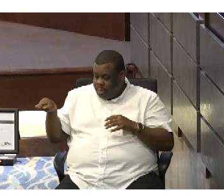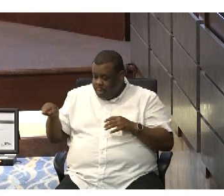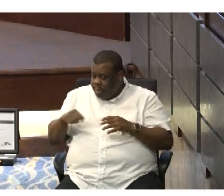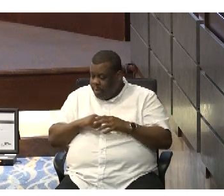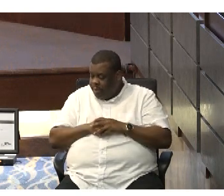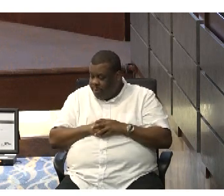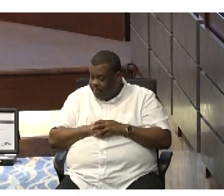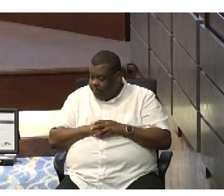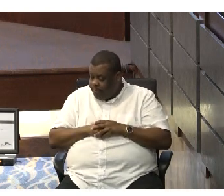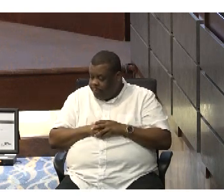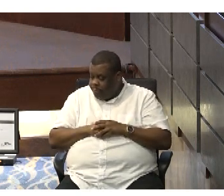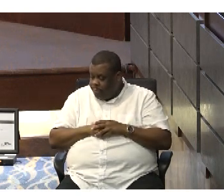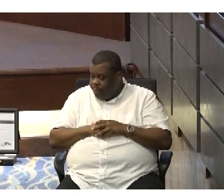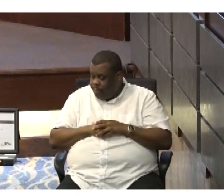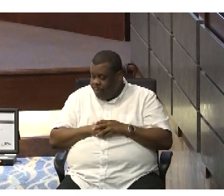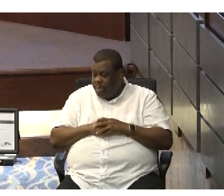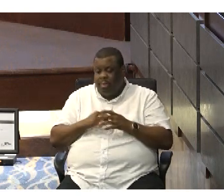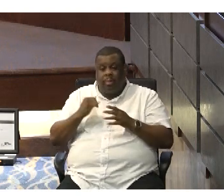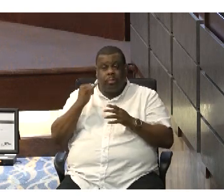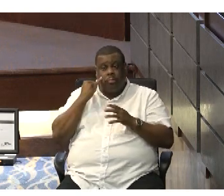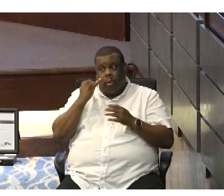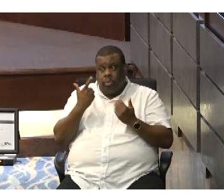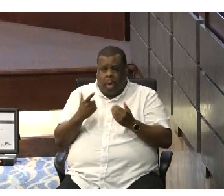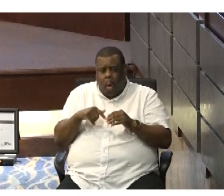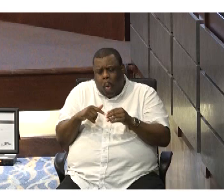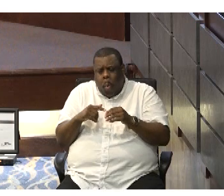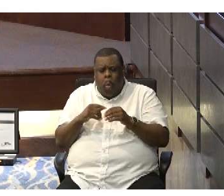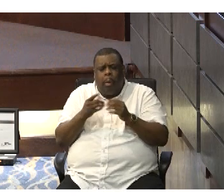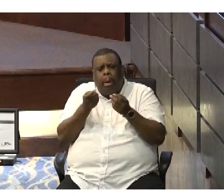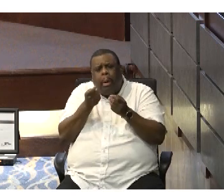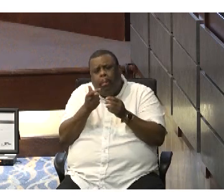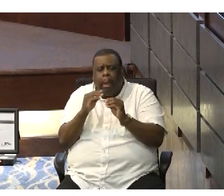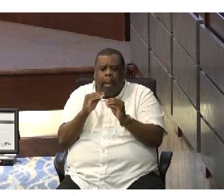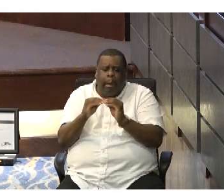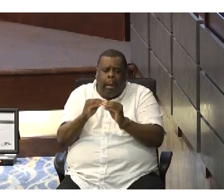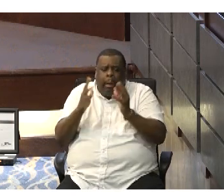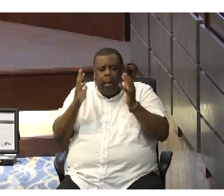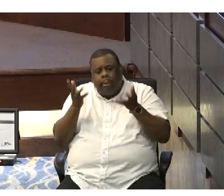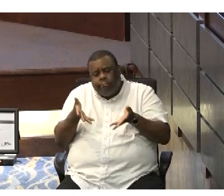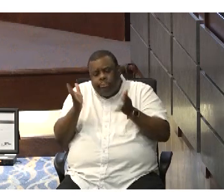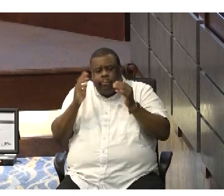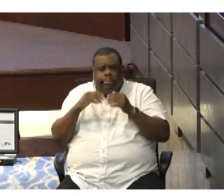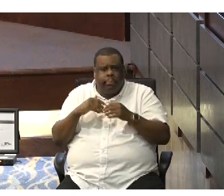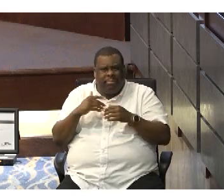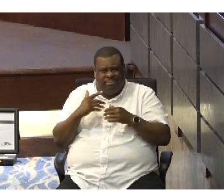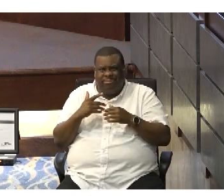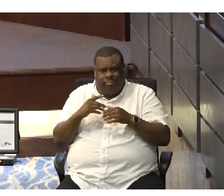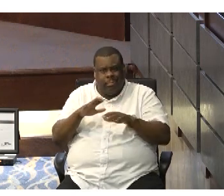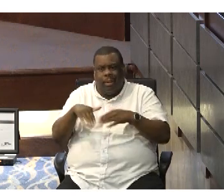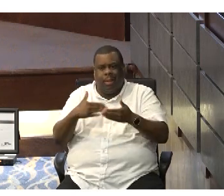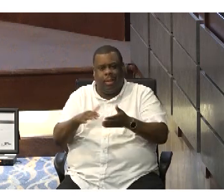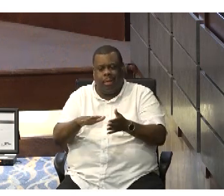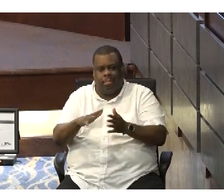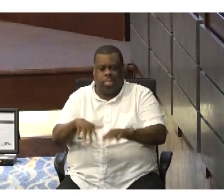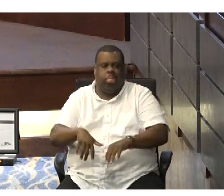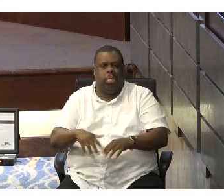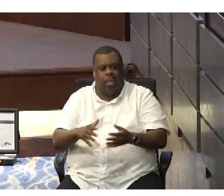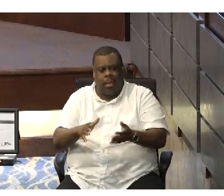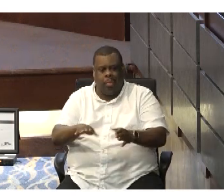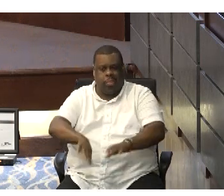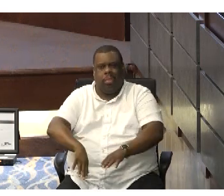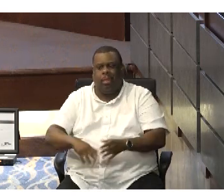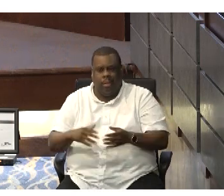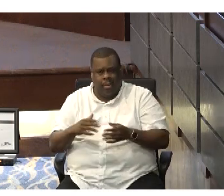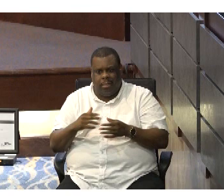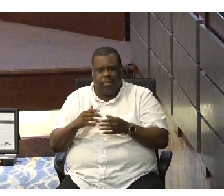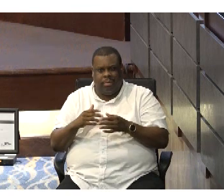design life is not much more than the cost of building it to a 20 or less than 20-year design life. But then at 20 years, you have